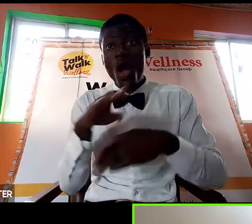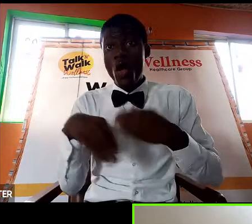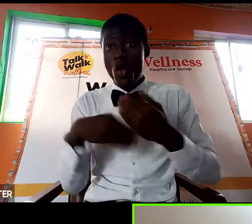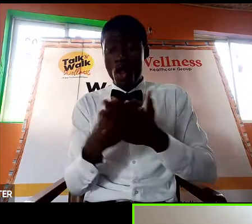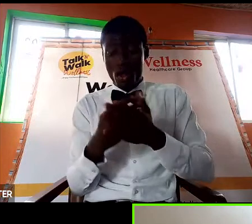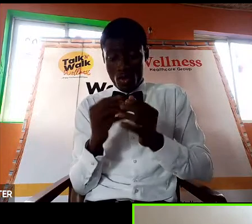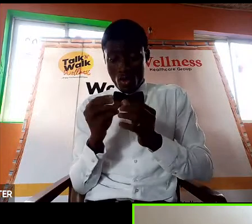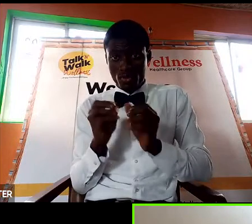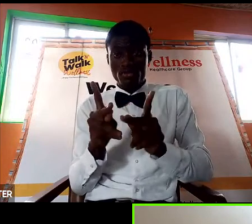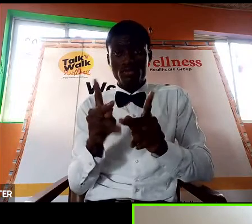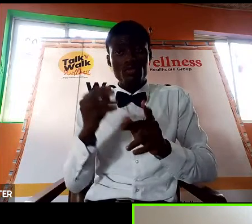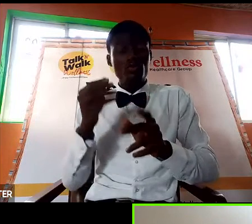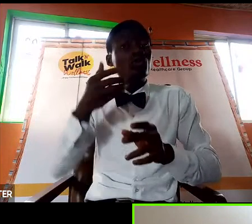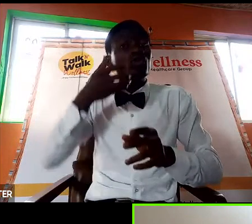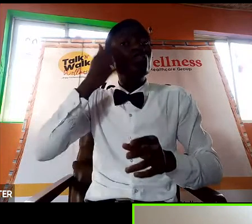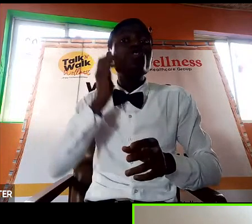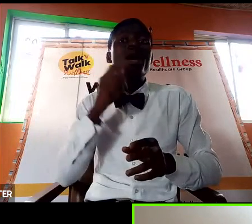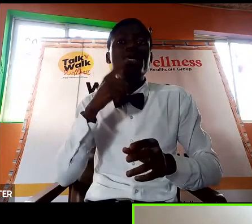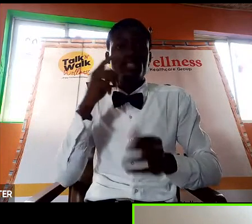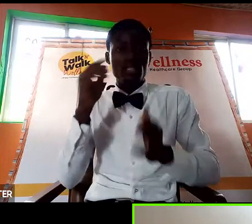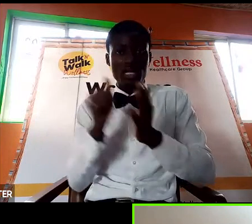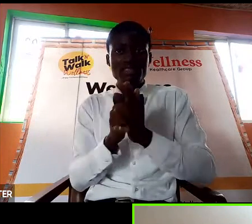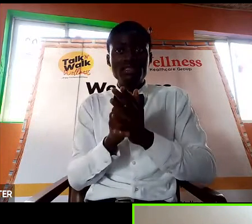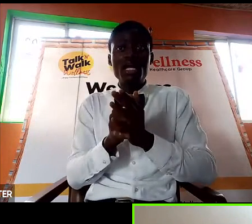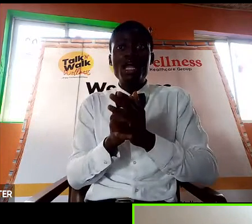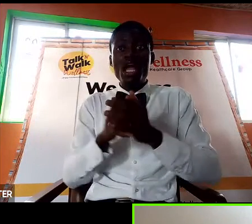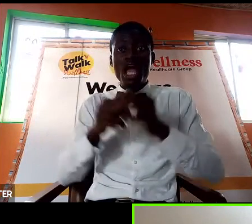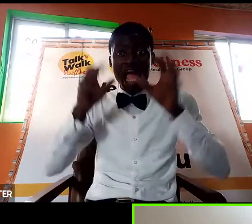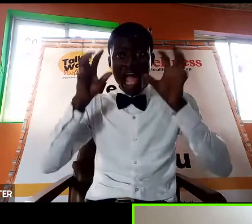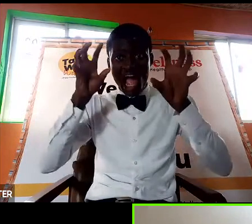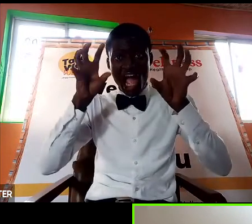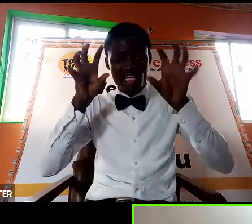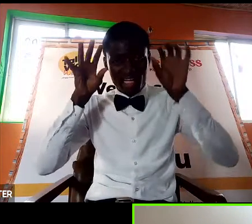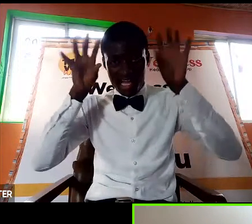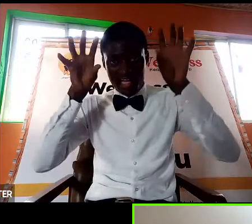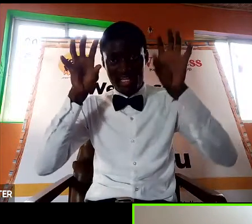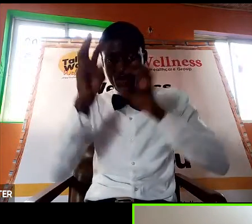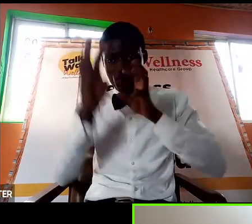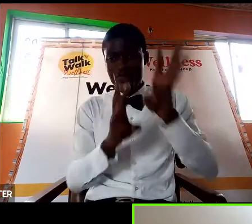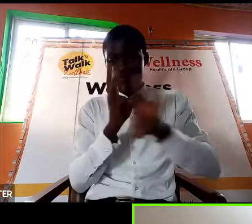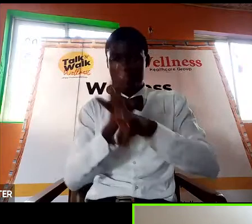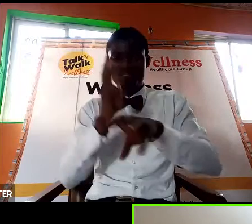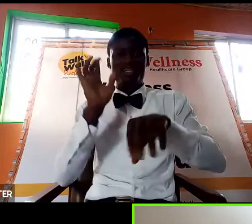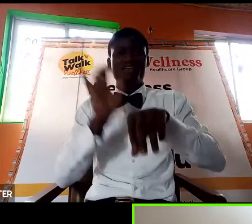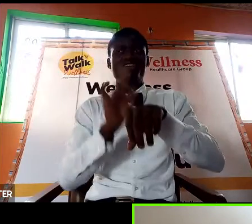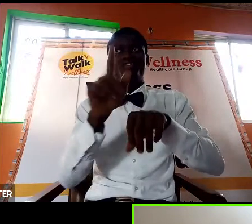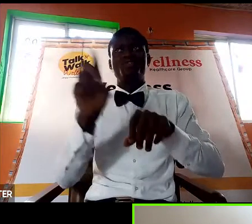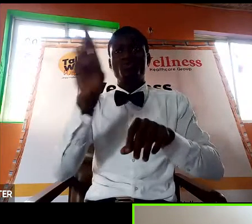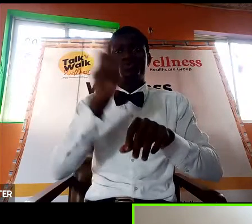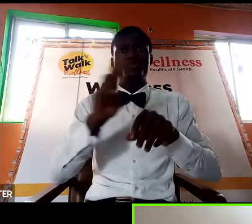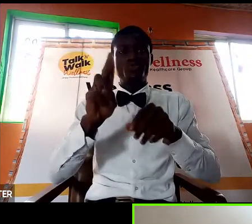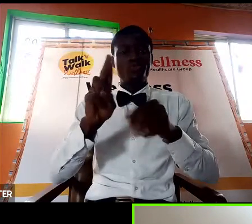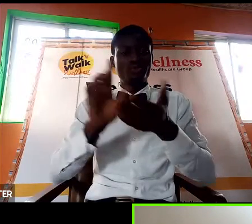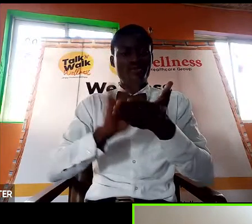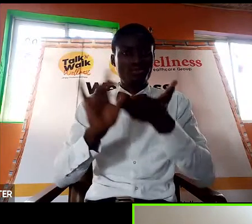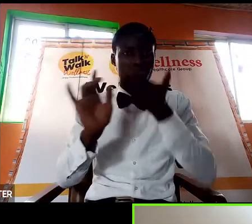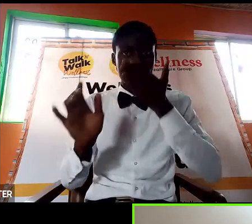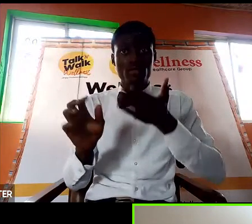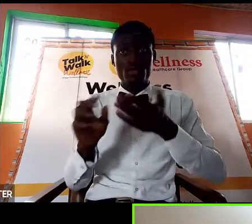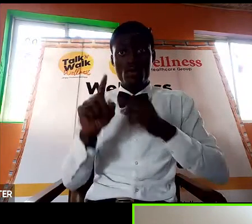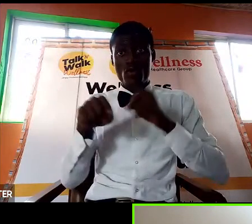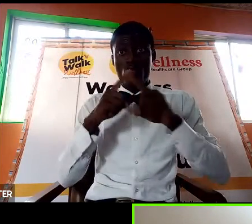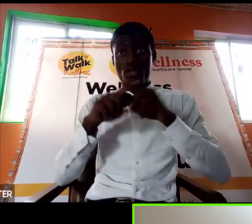"Aye share ologun eje." You know, you have underlying psychological issues, and you are taking kayamata, you are taking all of these things, drink